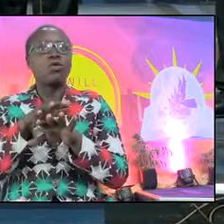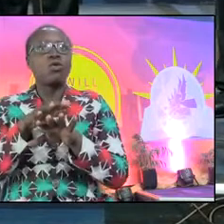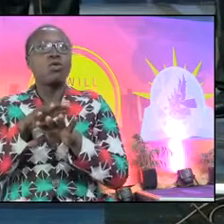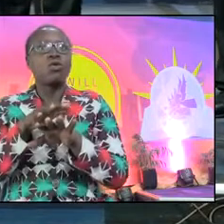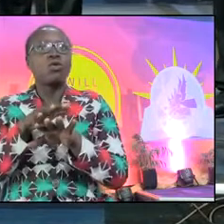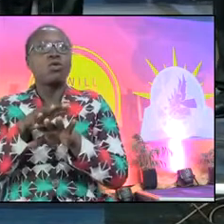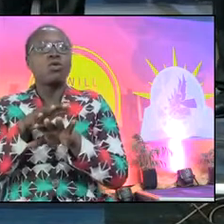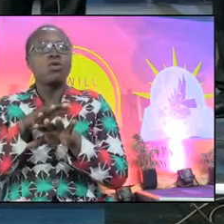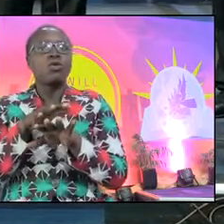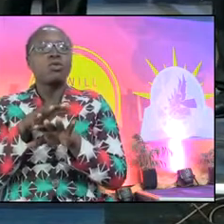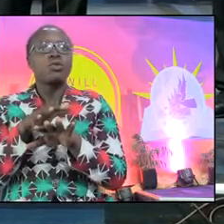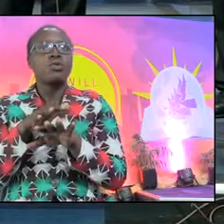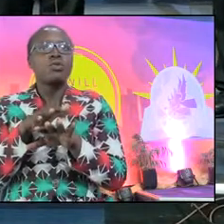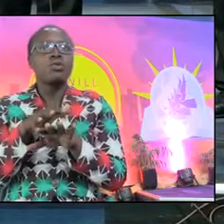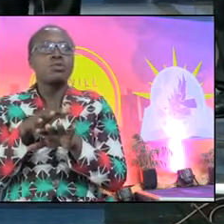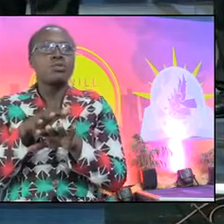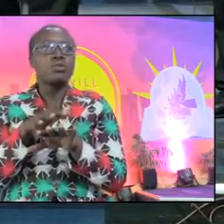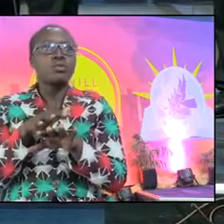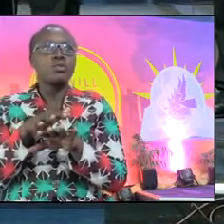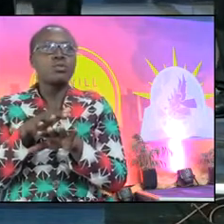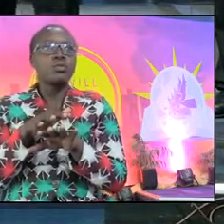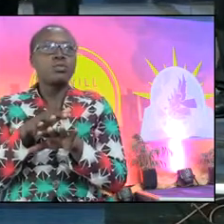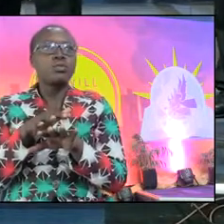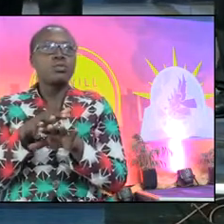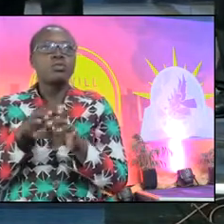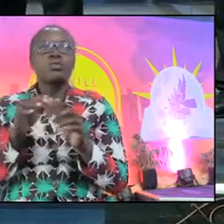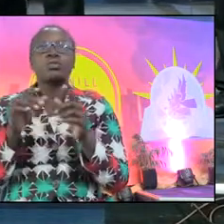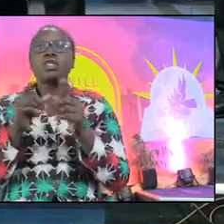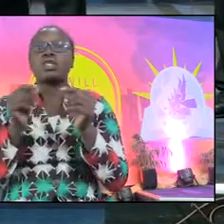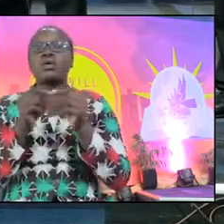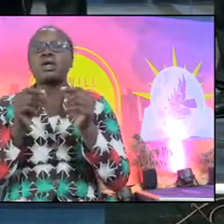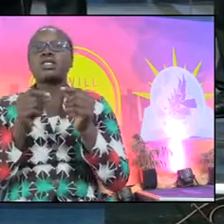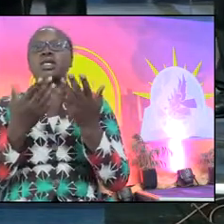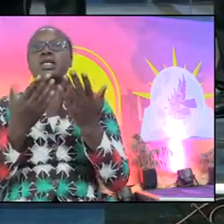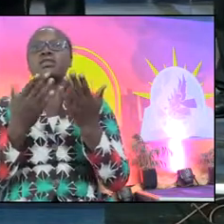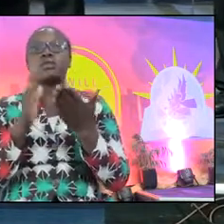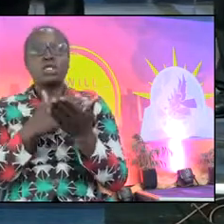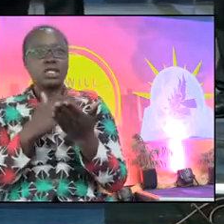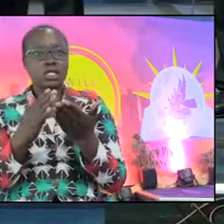and meaningful. Follow the words as you sing.